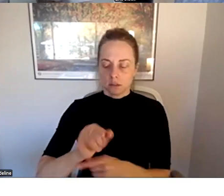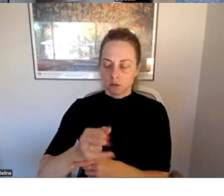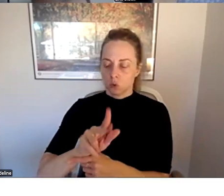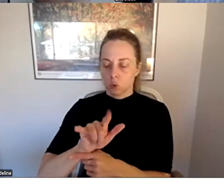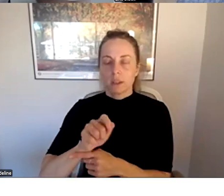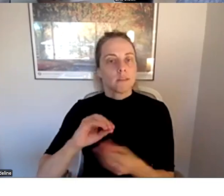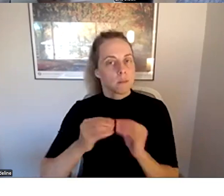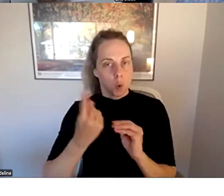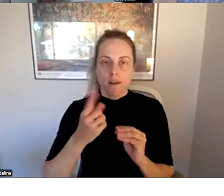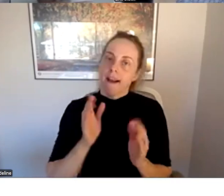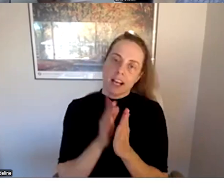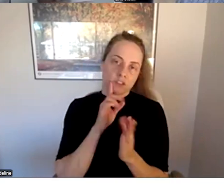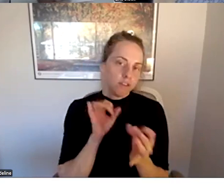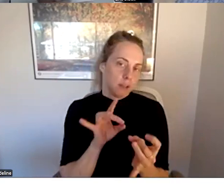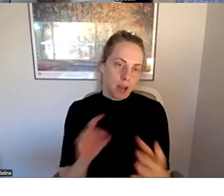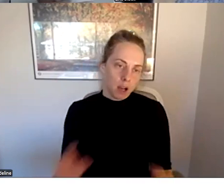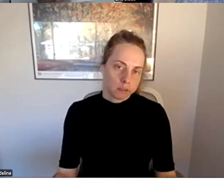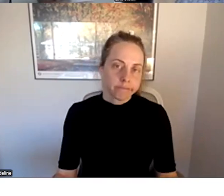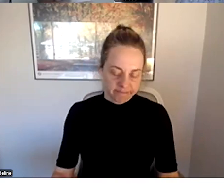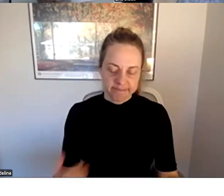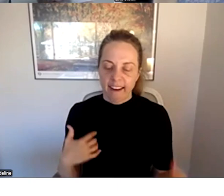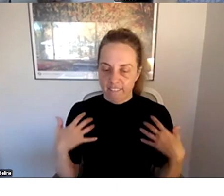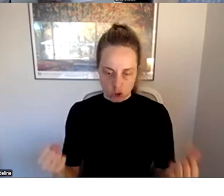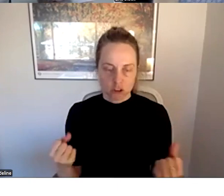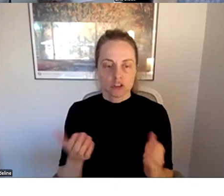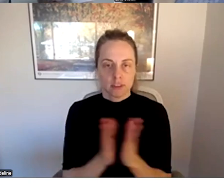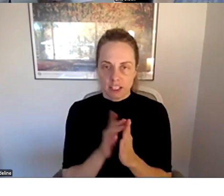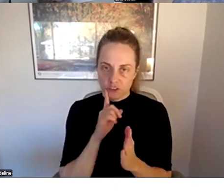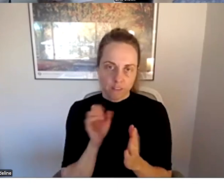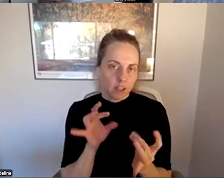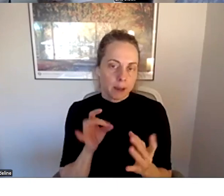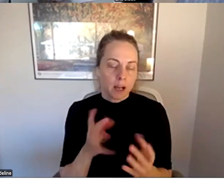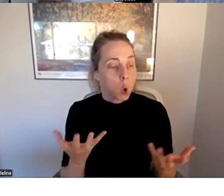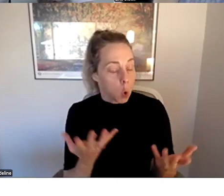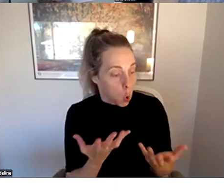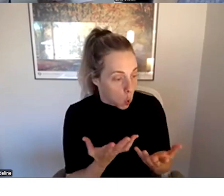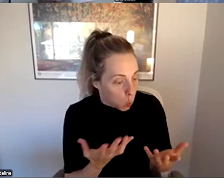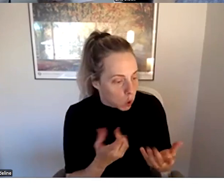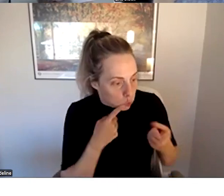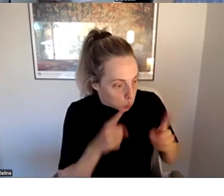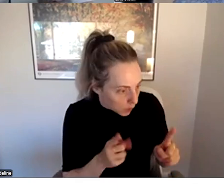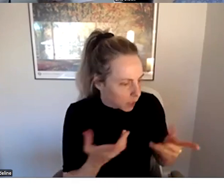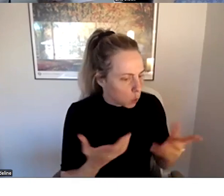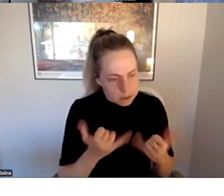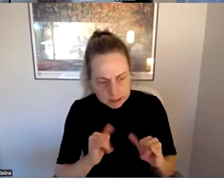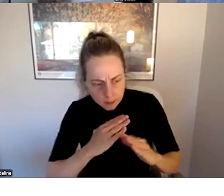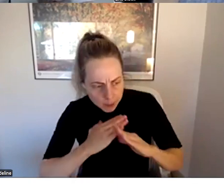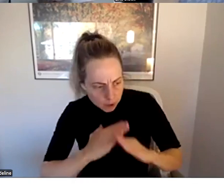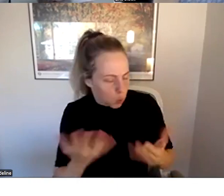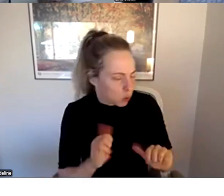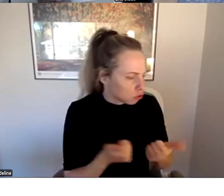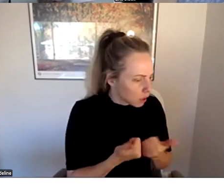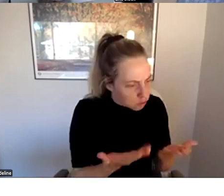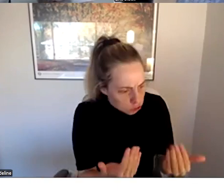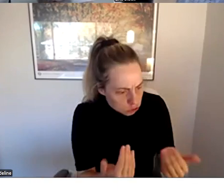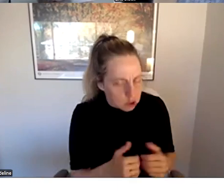to ask for feedback. What is working? What is still a barrier for you? What is challenging? And hand in hand is having a